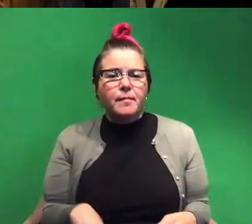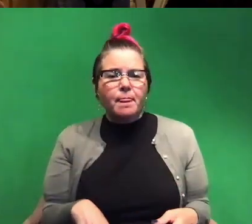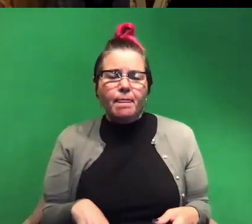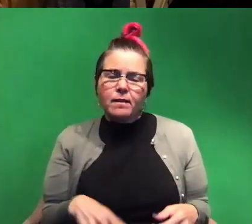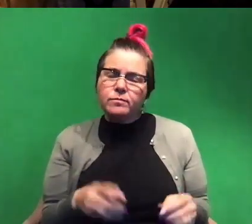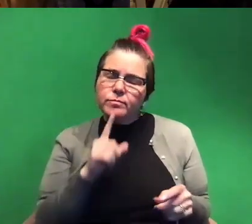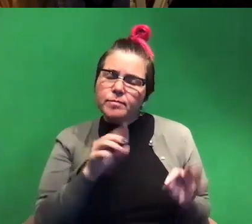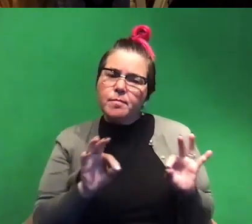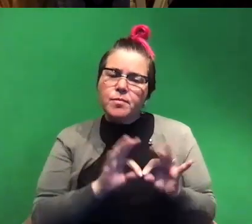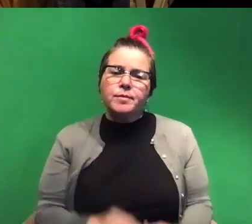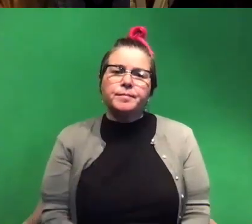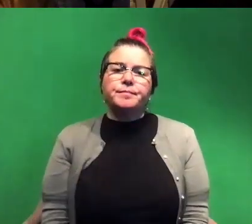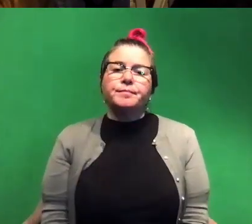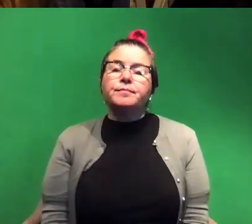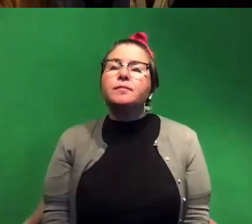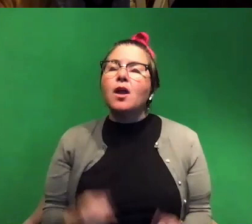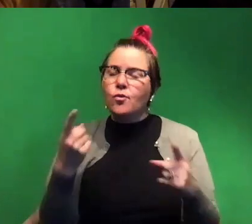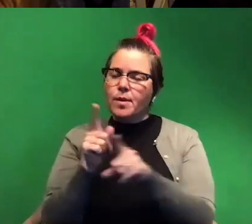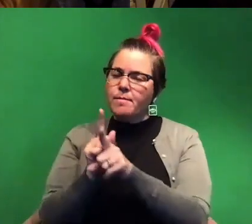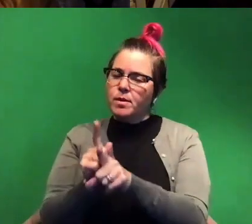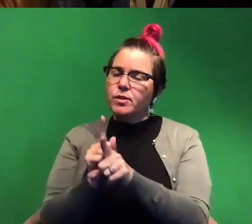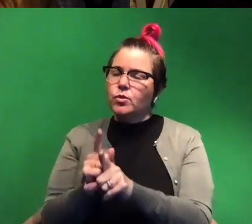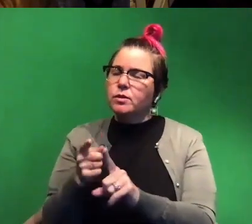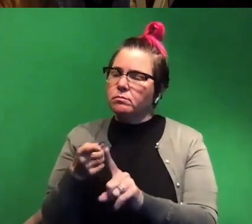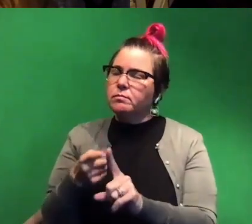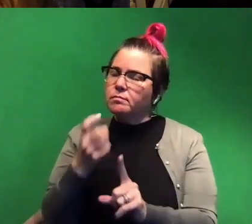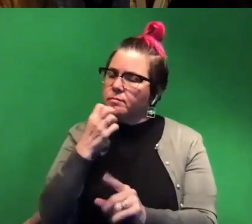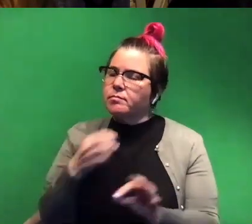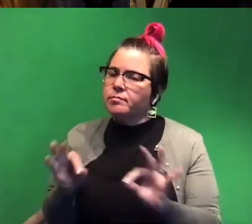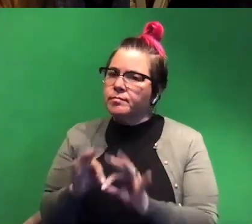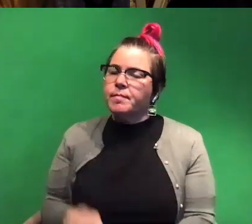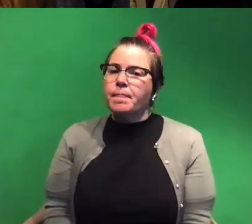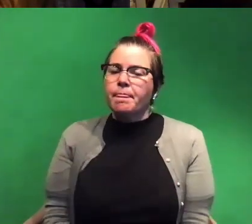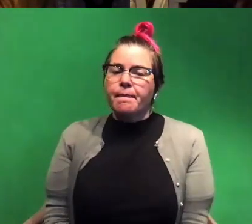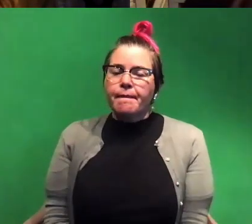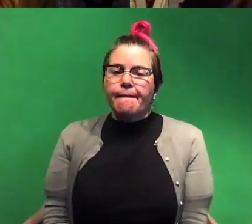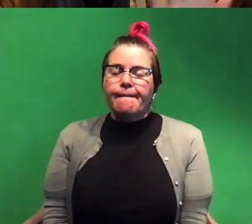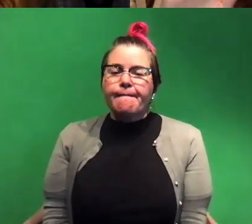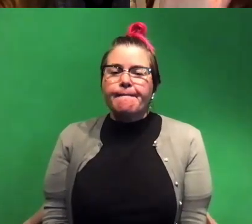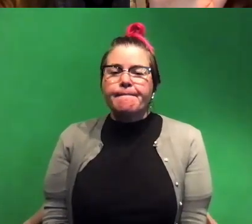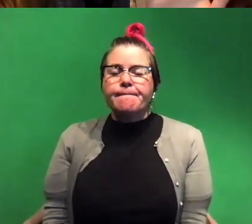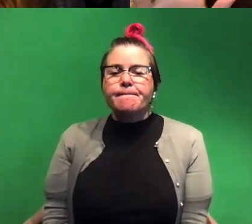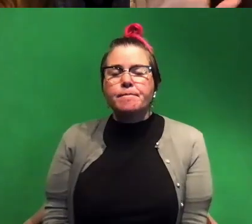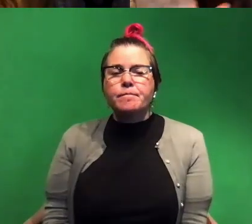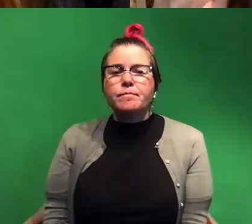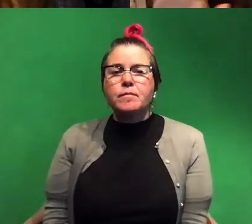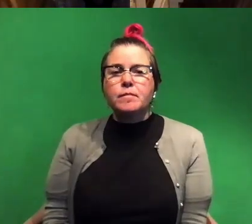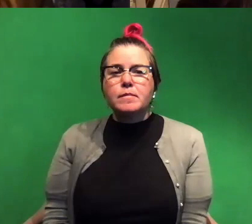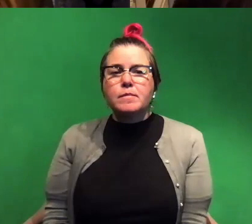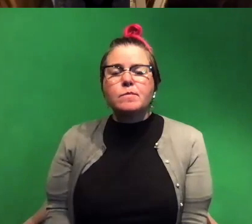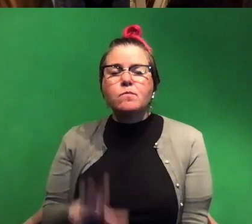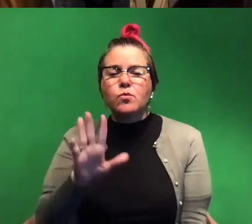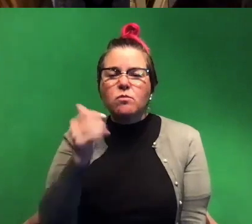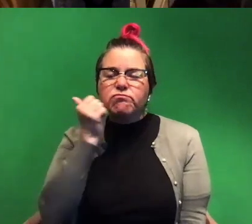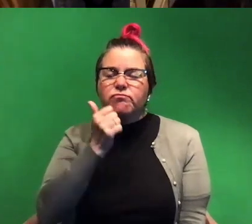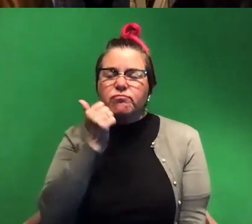important. Yeah, mentorship is essential, for sure. So what does like a standard day